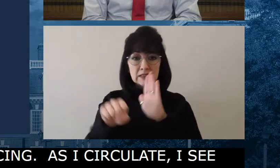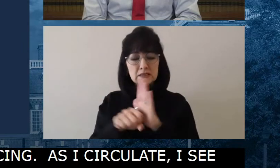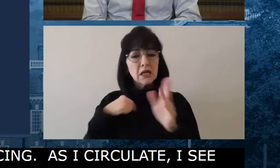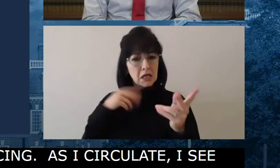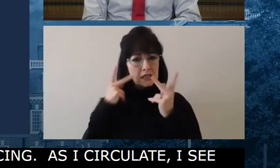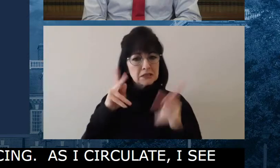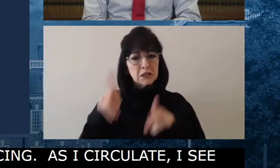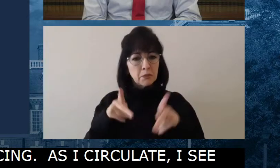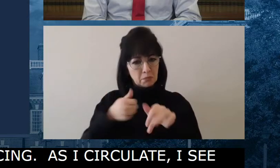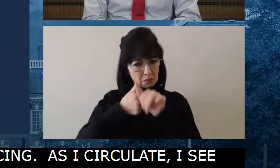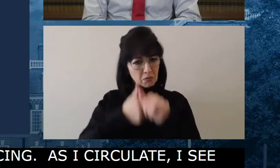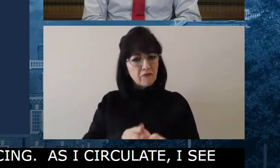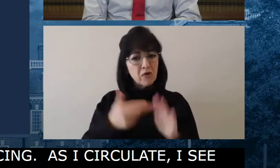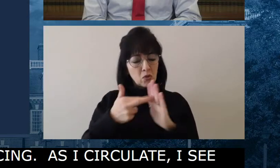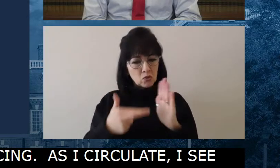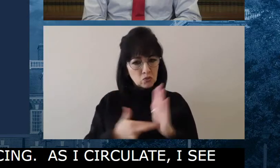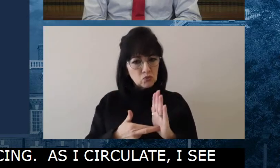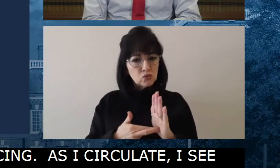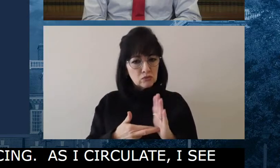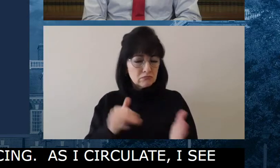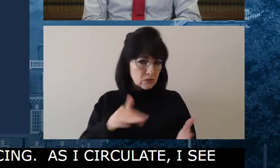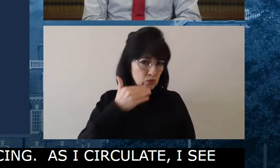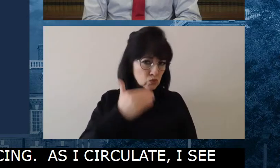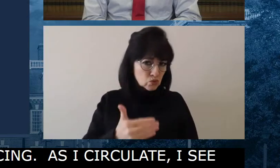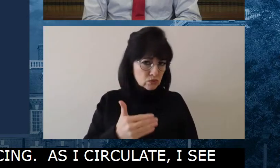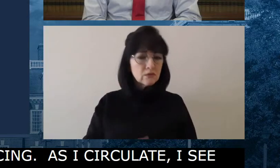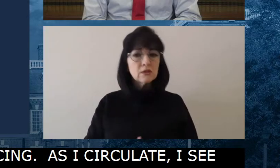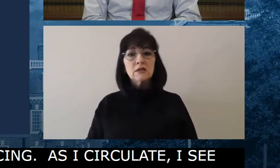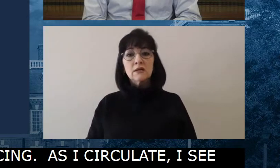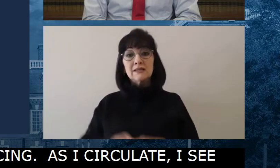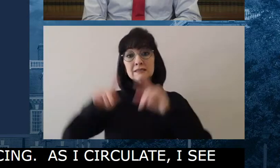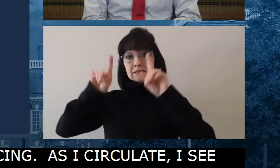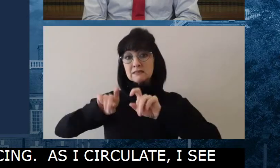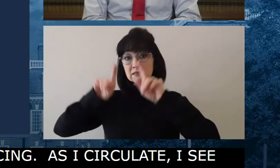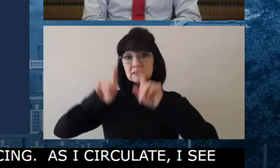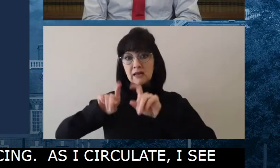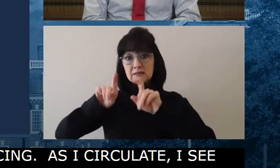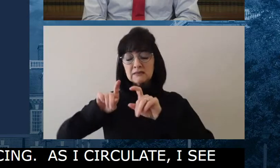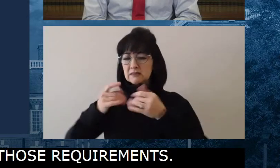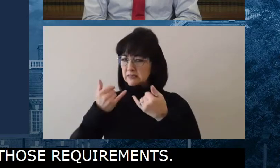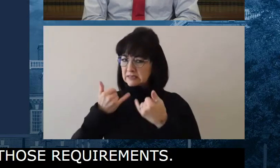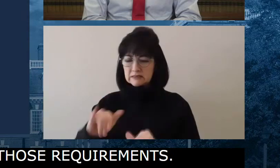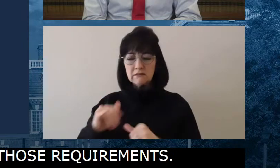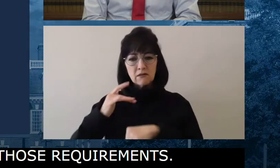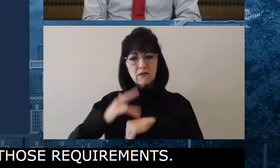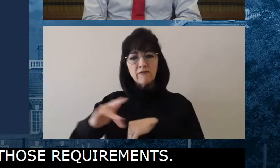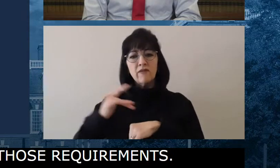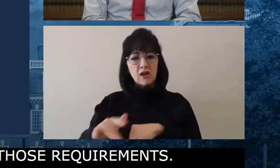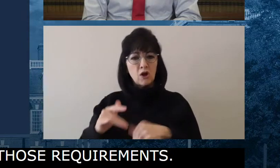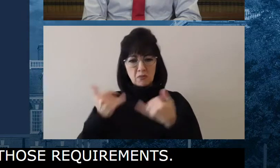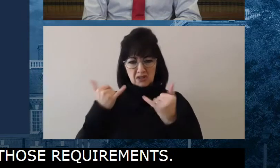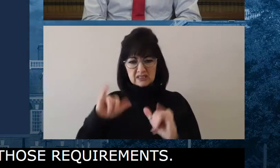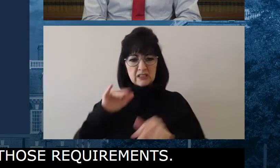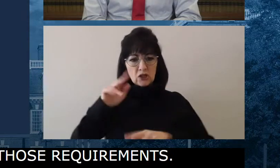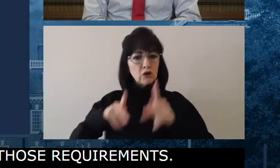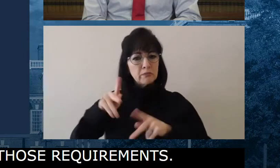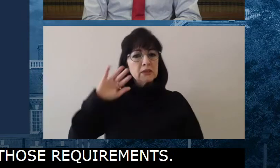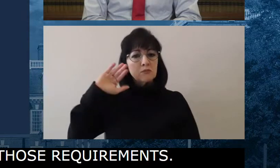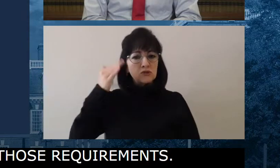continues to go strong, AJ. I noticed, and you'll report more about it, we had our White House